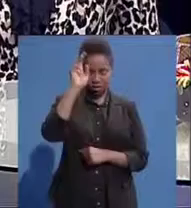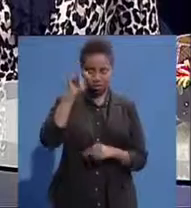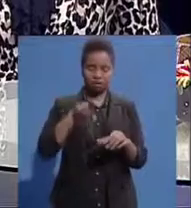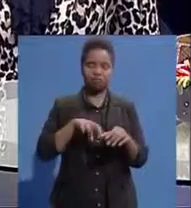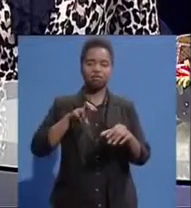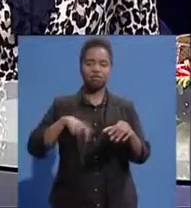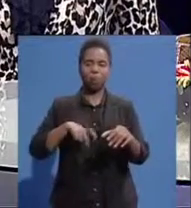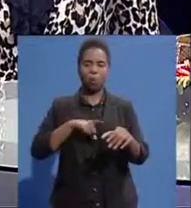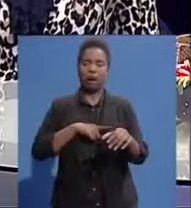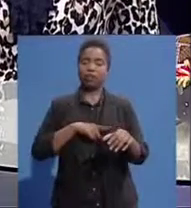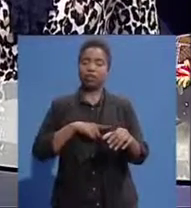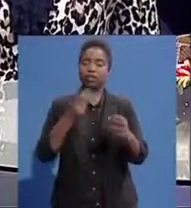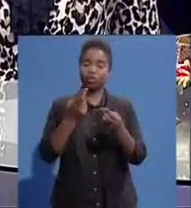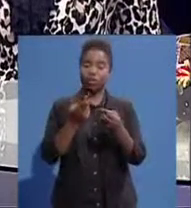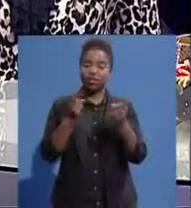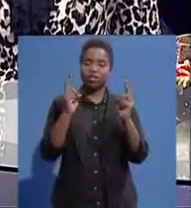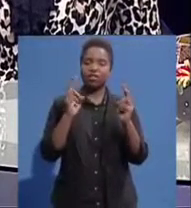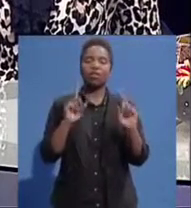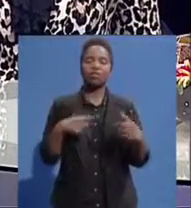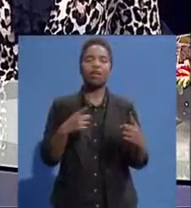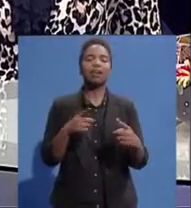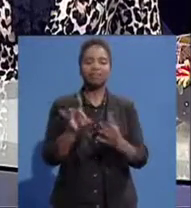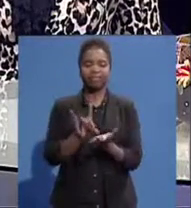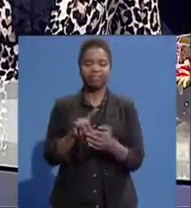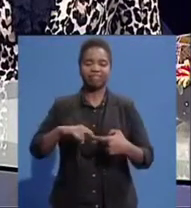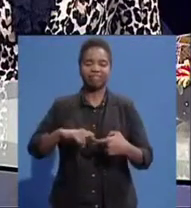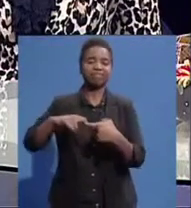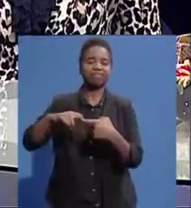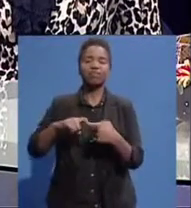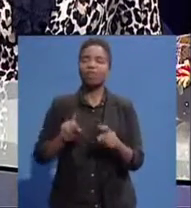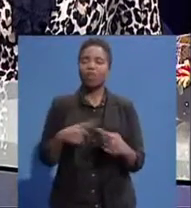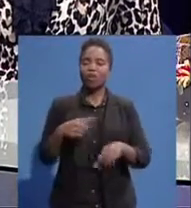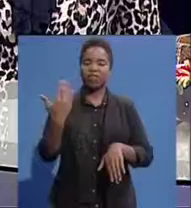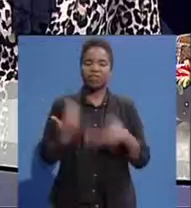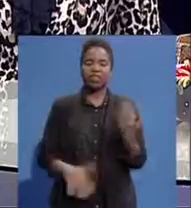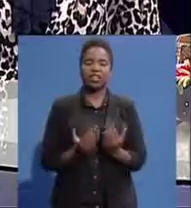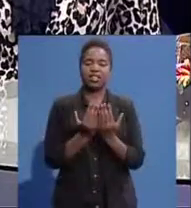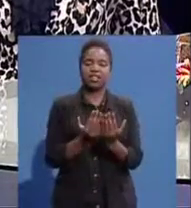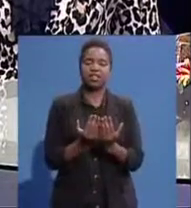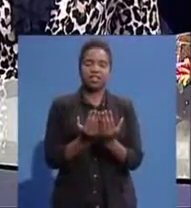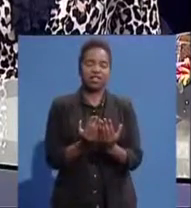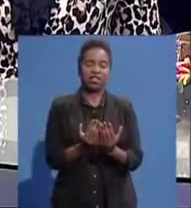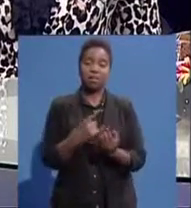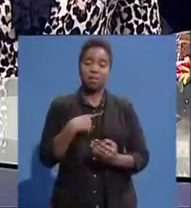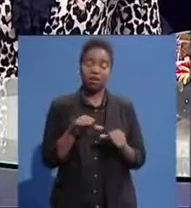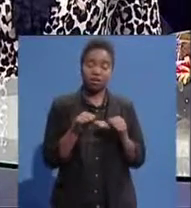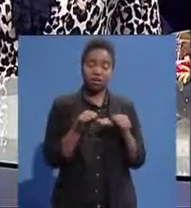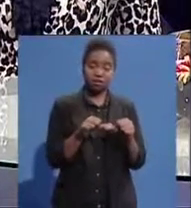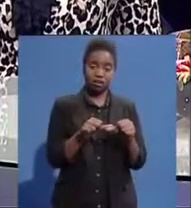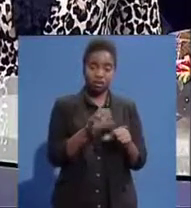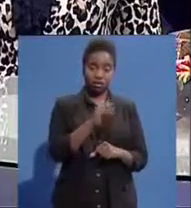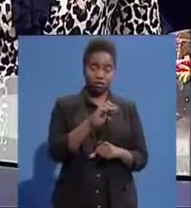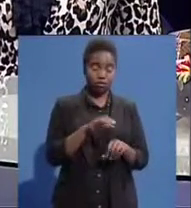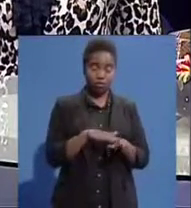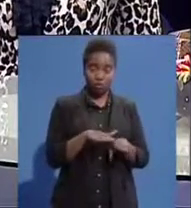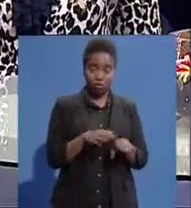insubordination, the university's Dr. Kerr expelled Mandela for the rest of the year, but gave him an ultimatum. He could return if he